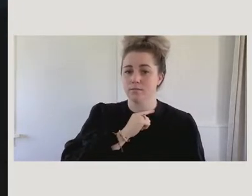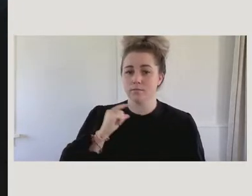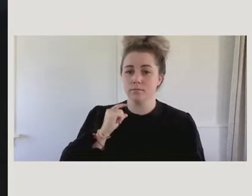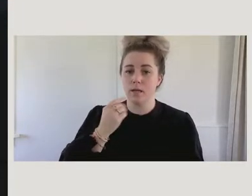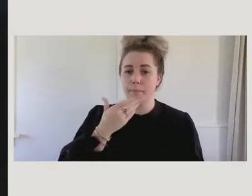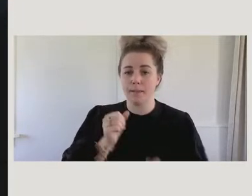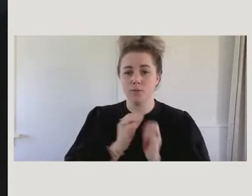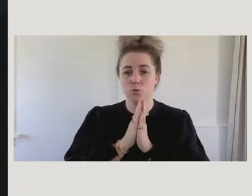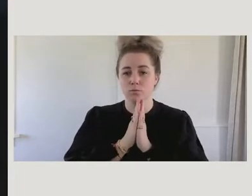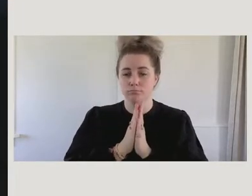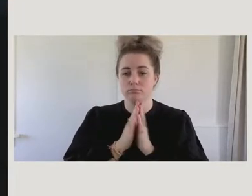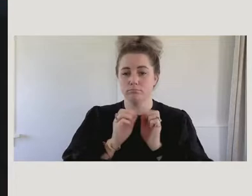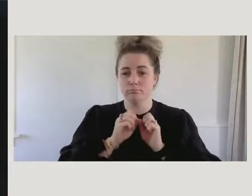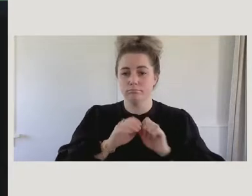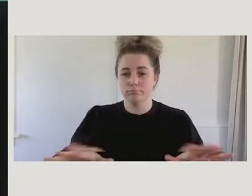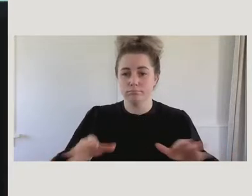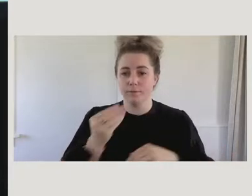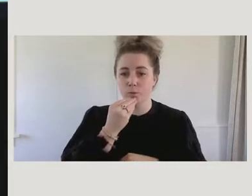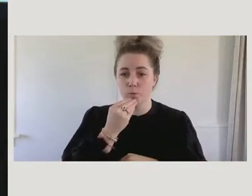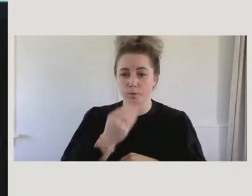come and bless our food